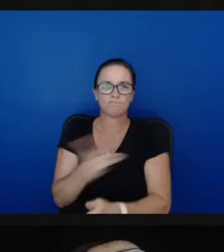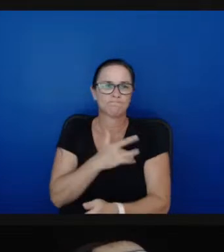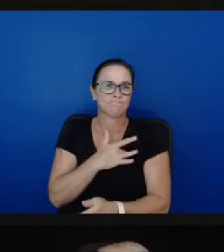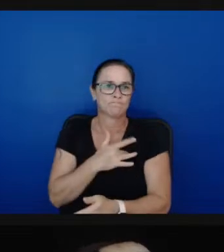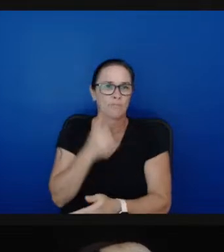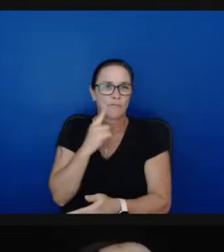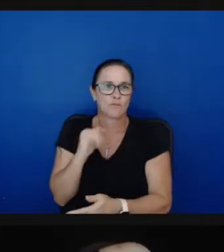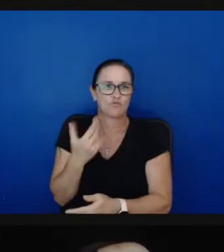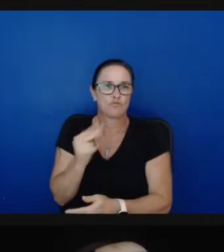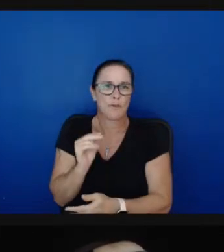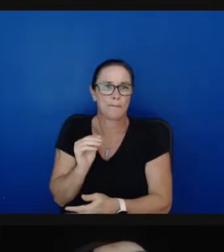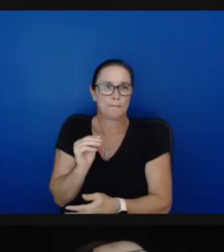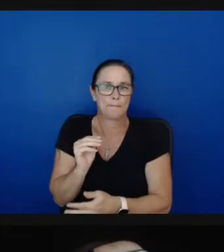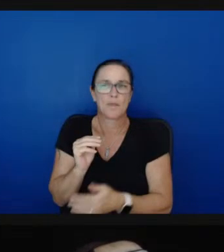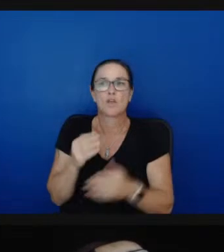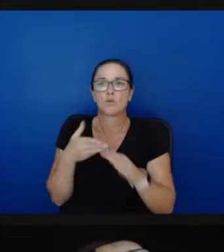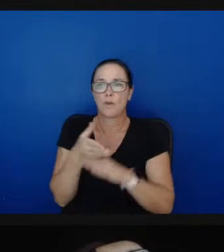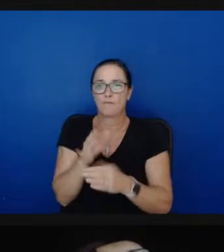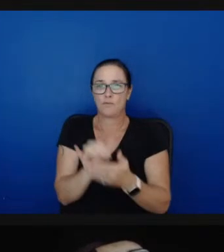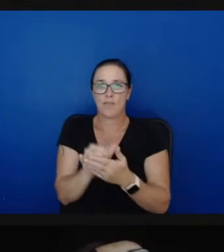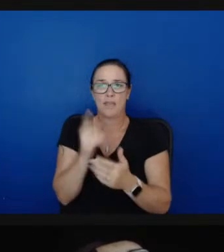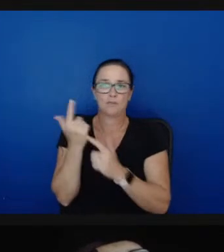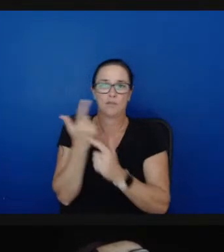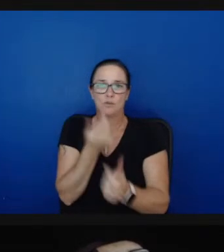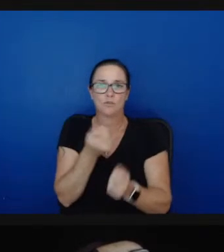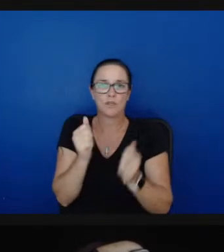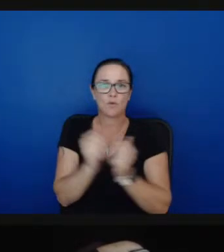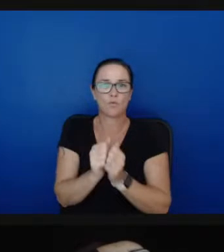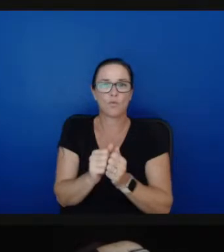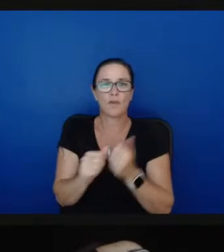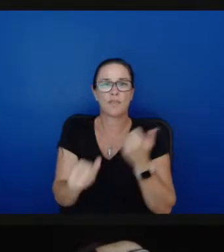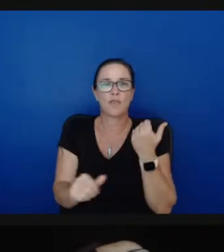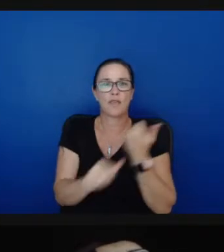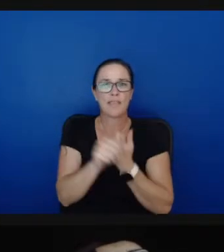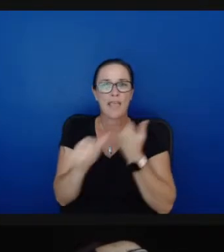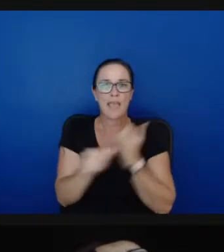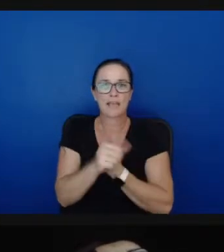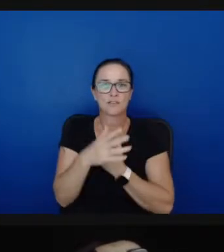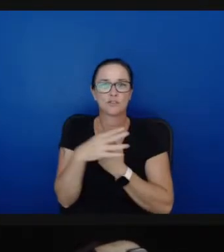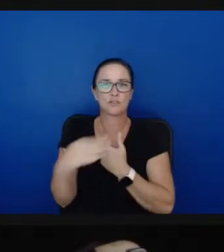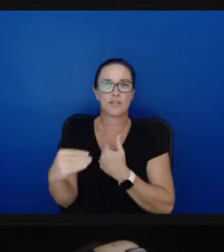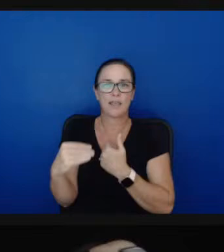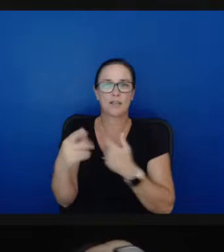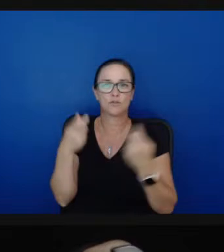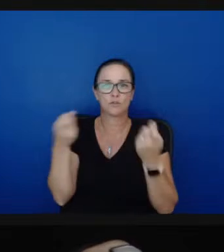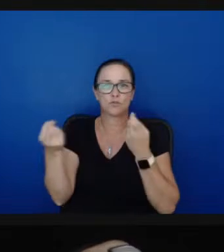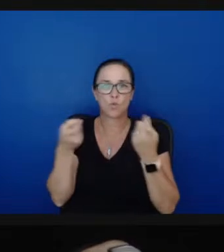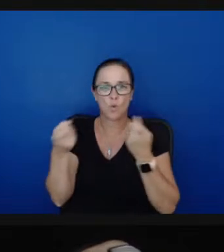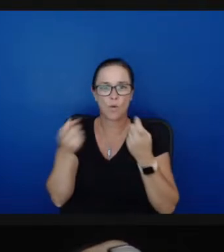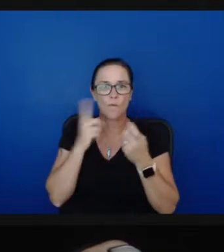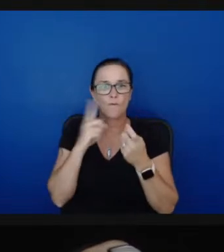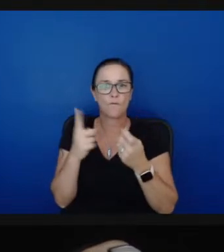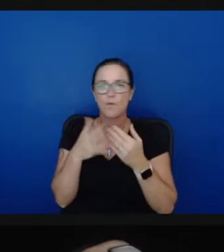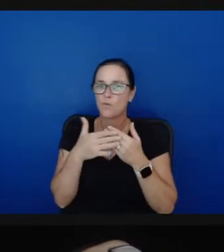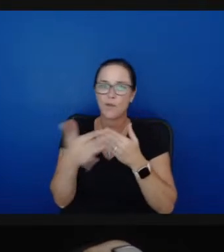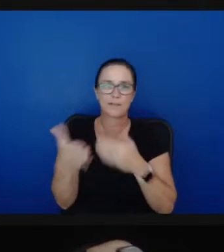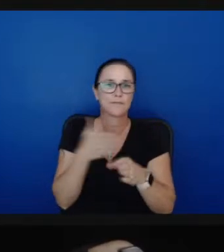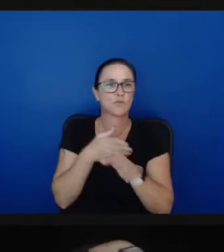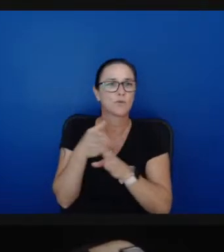from that point forward, he's very strongly interested in lava flow hazards and mitigation. for the rest of his career here as